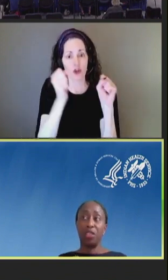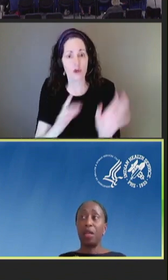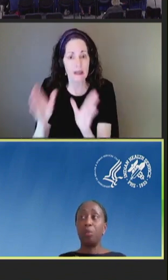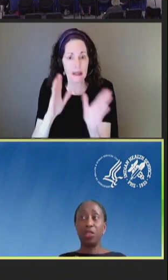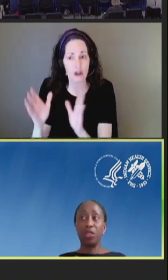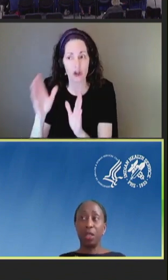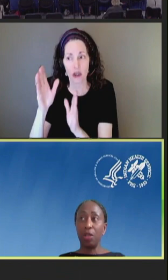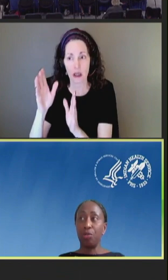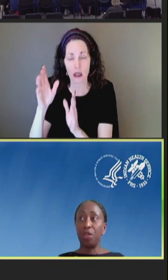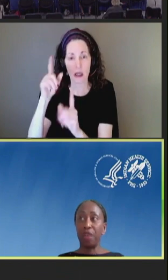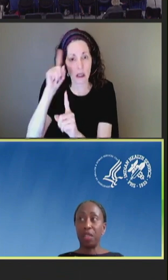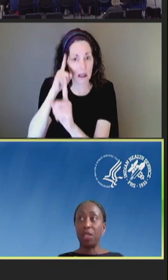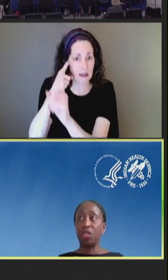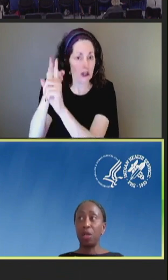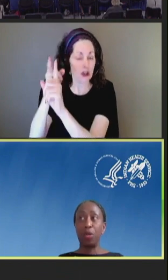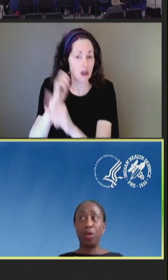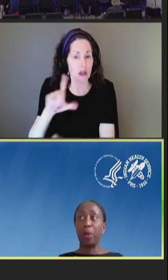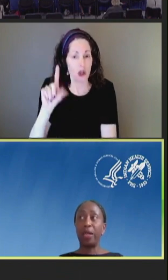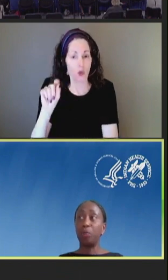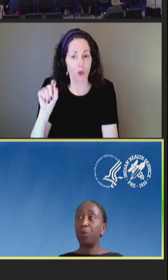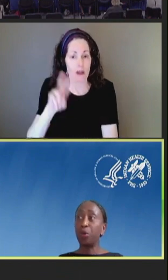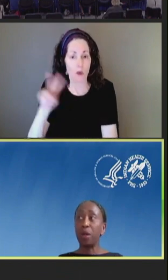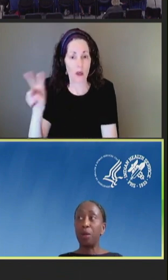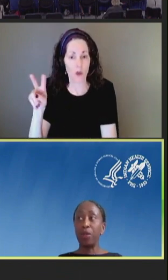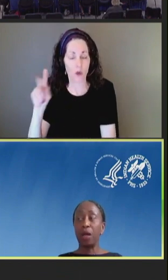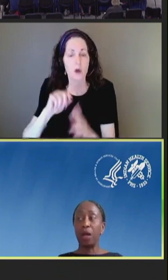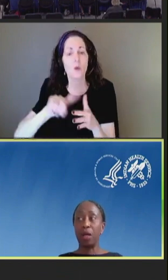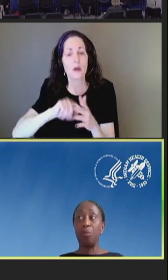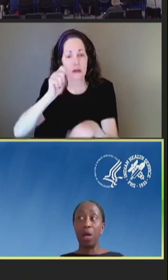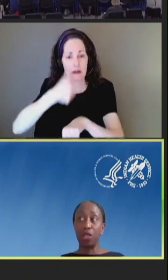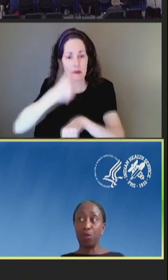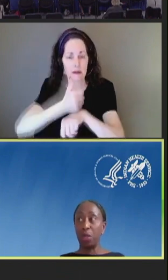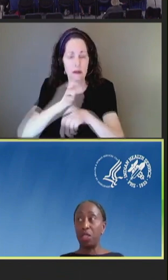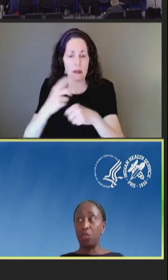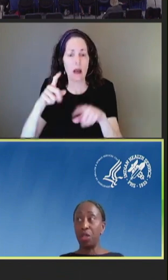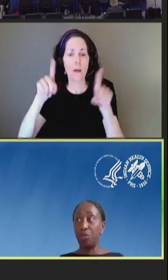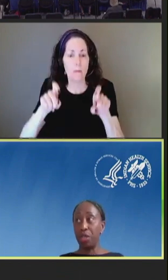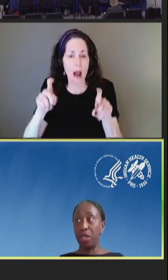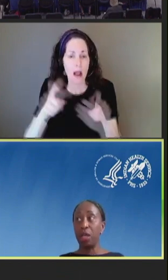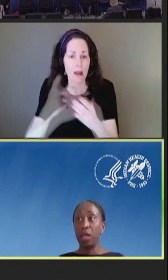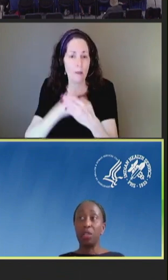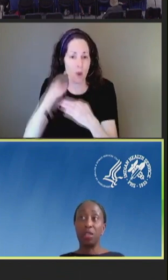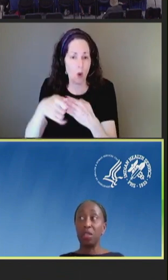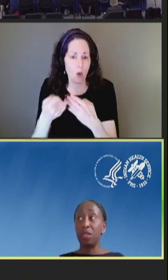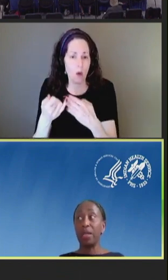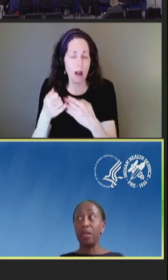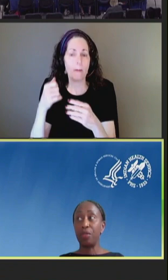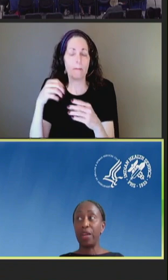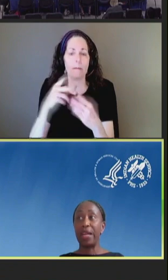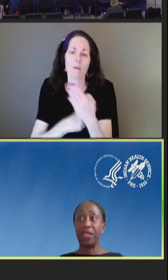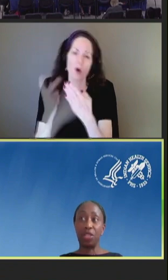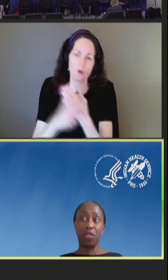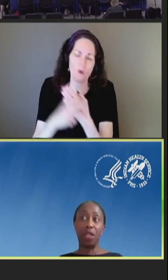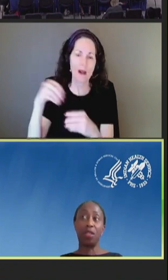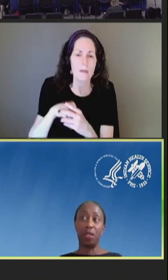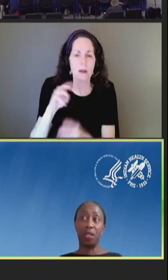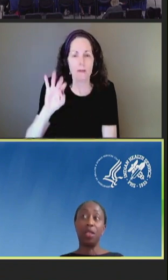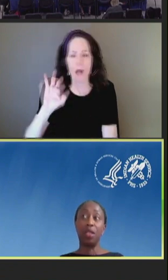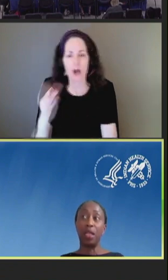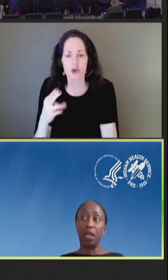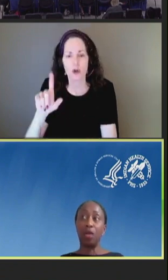we established the E3 Vaccine Champion Pilot Program in March of 2023. And since then, the IHS